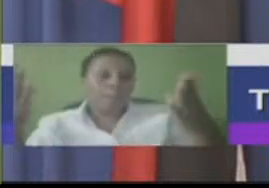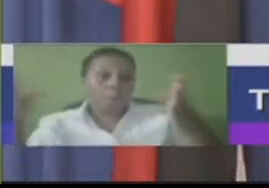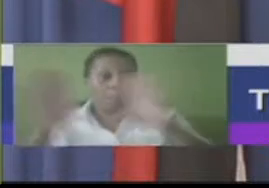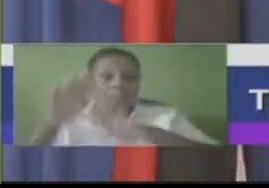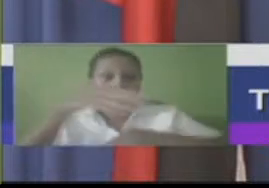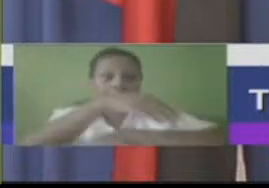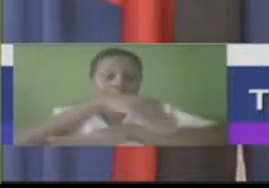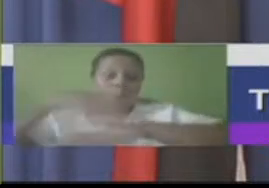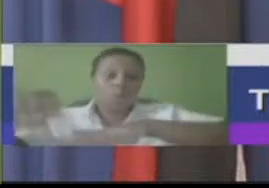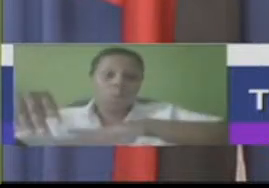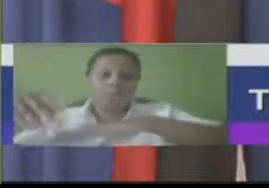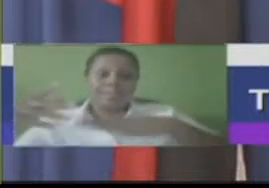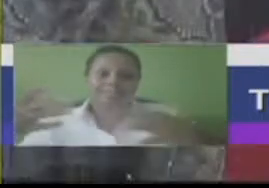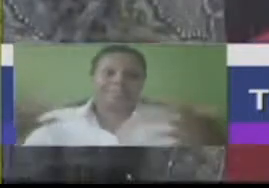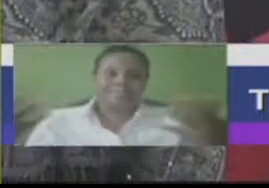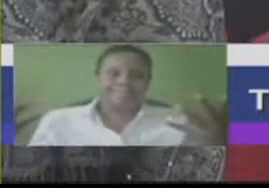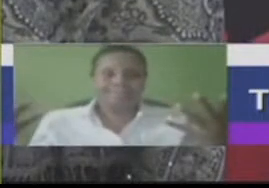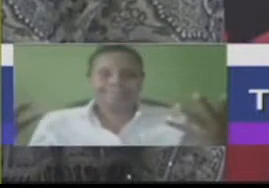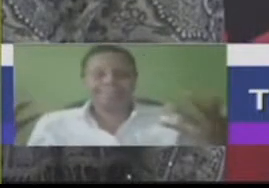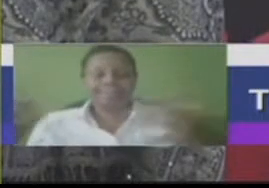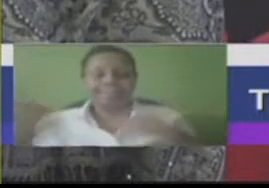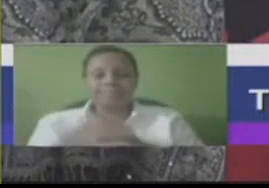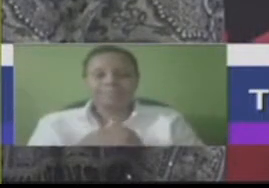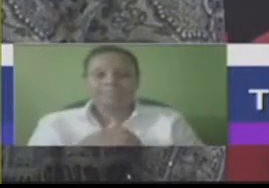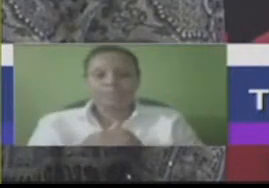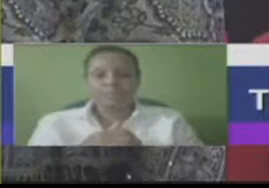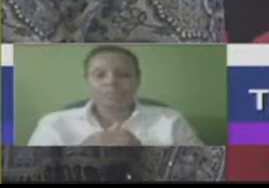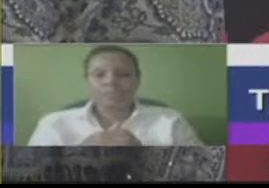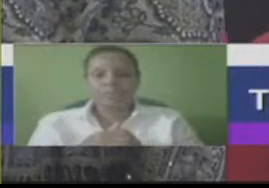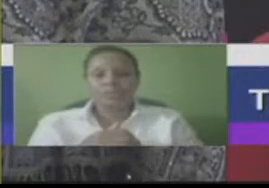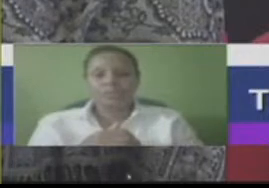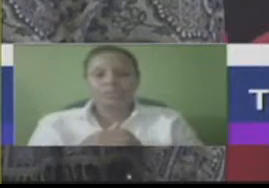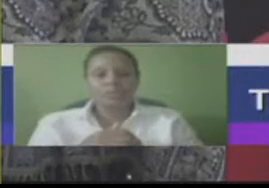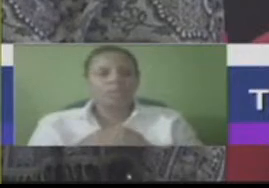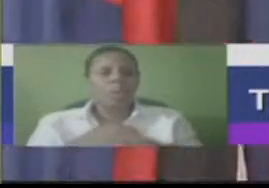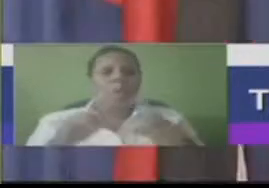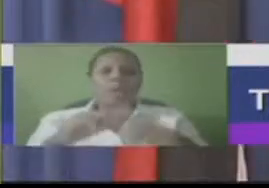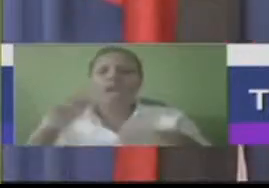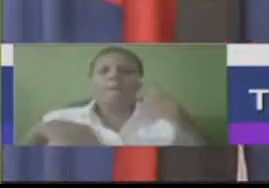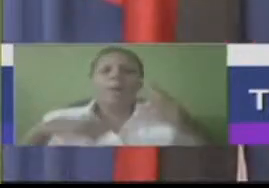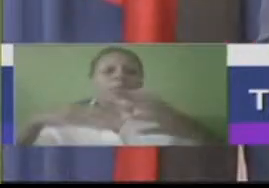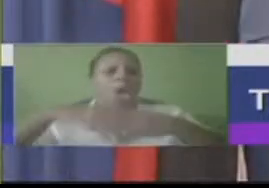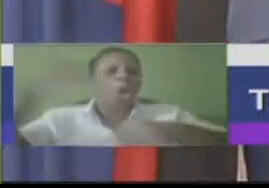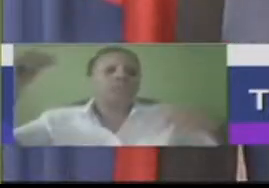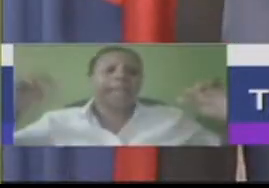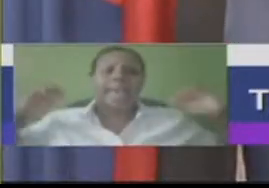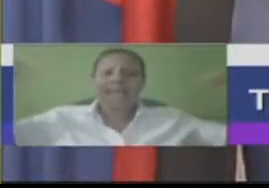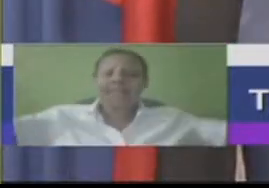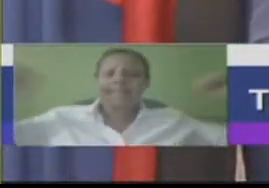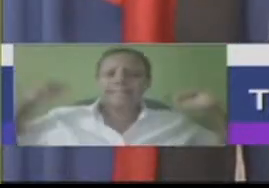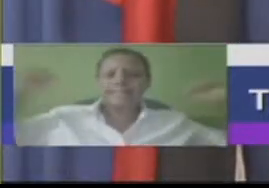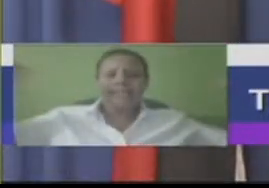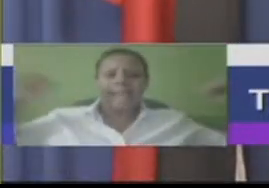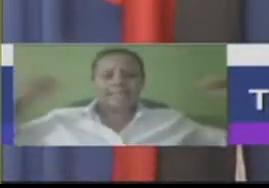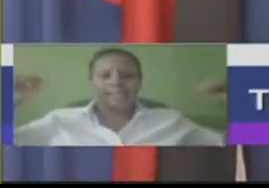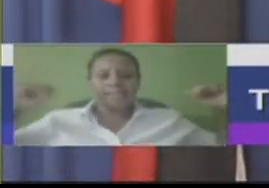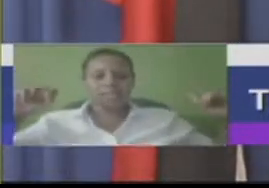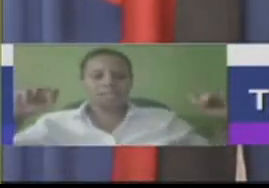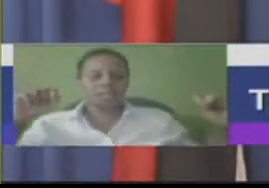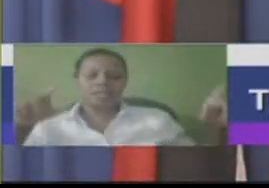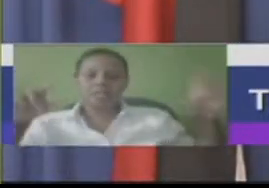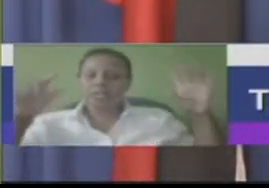the restrictions for outdoor exercises? No, not yet. What we have done to be able to get